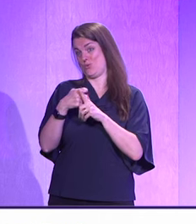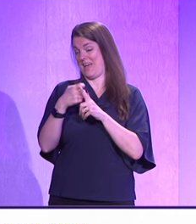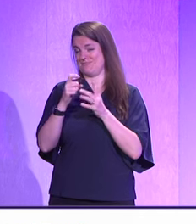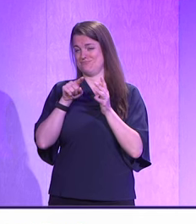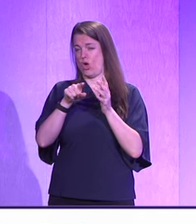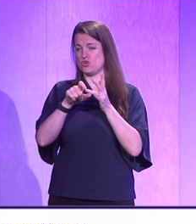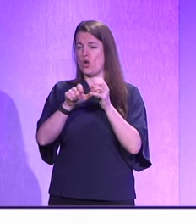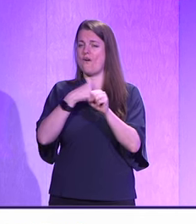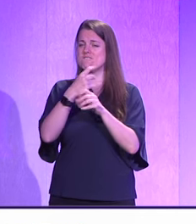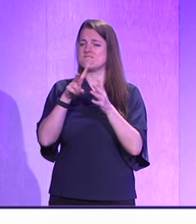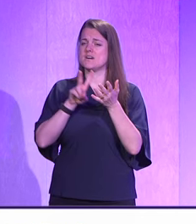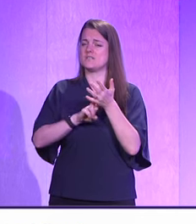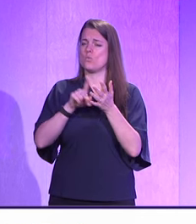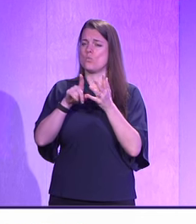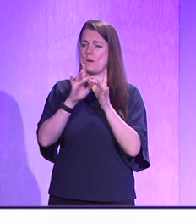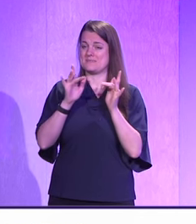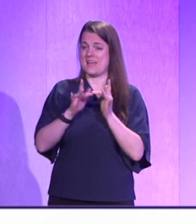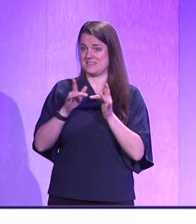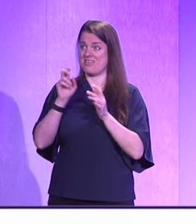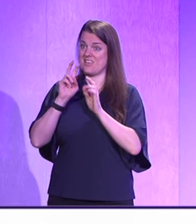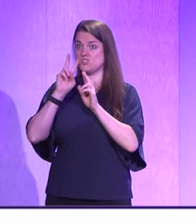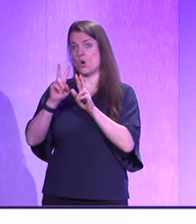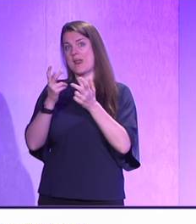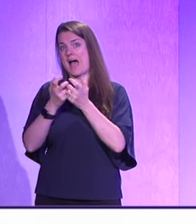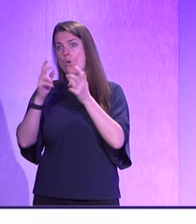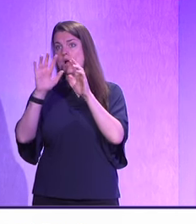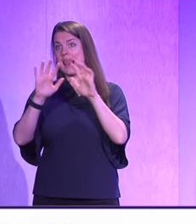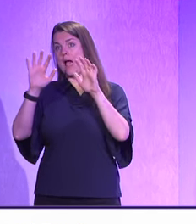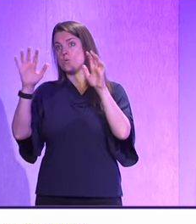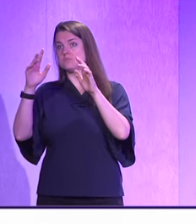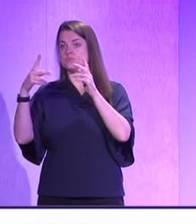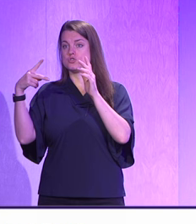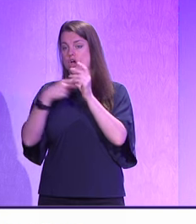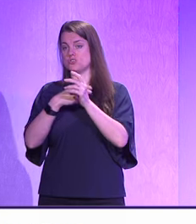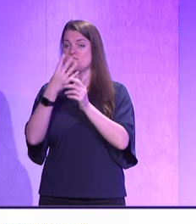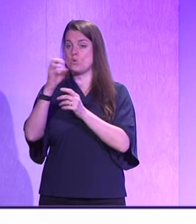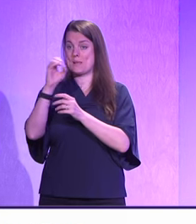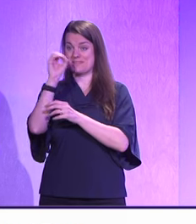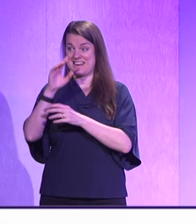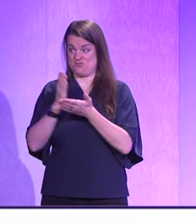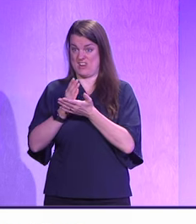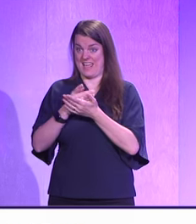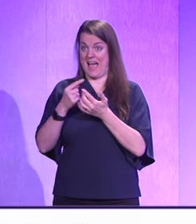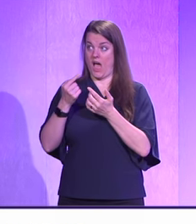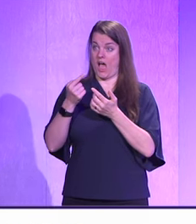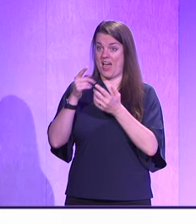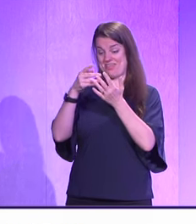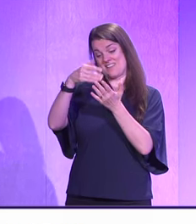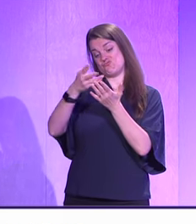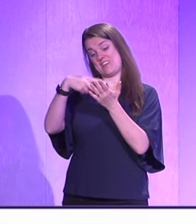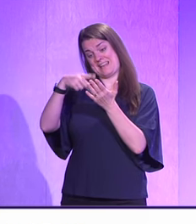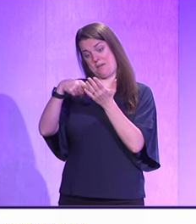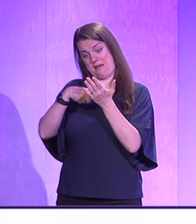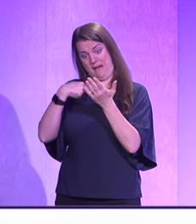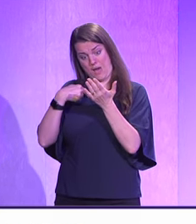the Home Office's Immigration Technology Department reduced its cloud costs by 40%. And it's really cool. I worked literally sitting next to the people who were doing this work day in, day